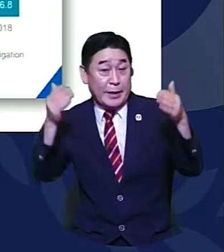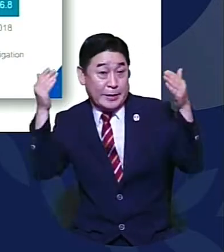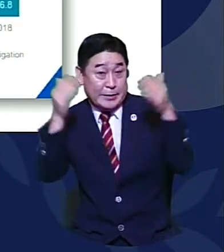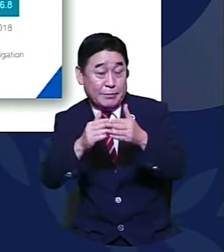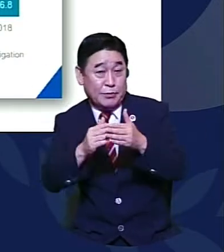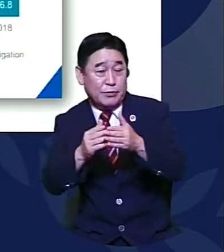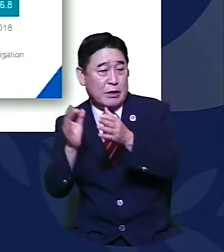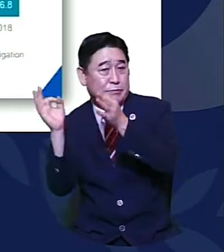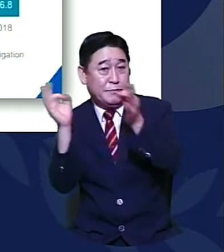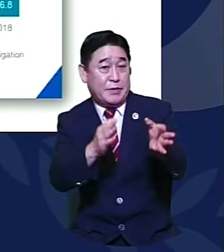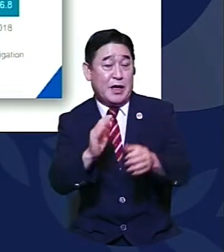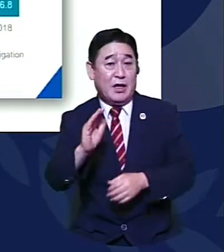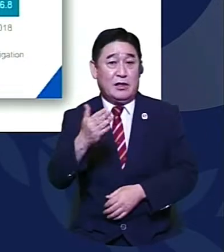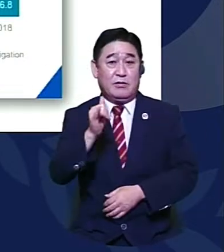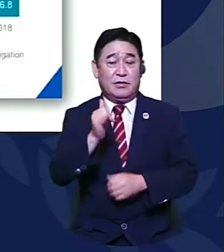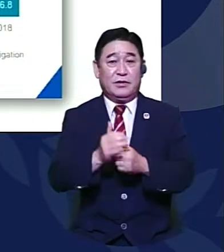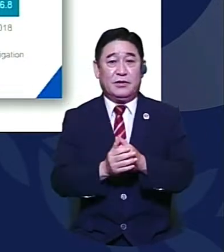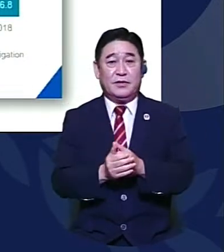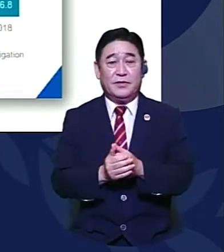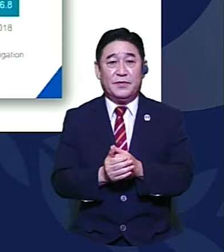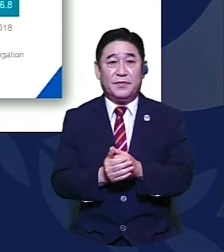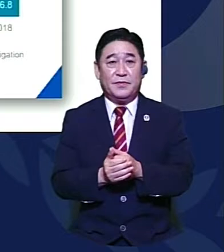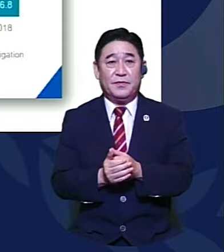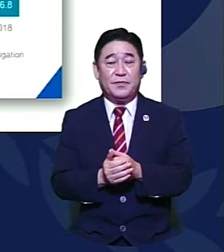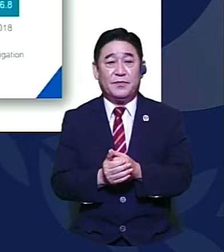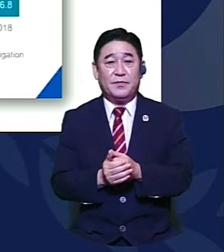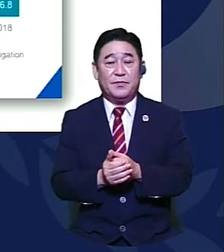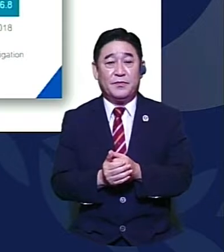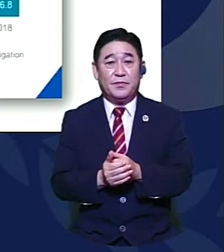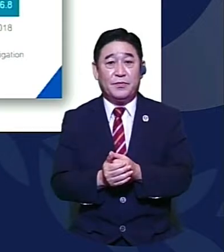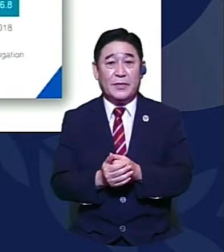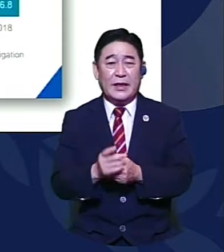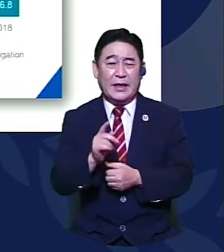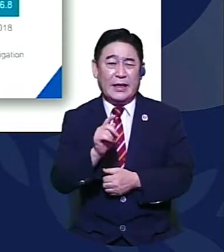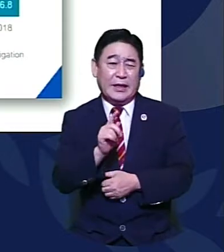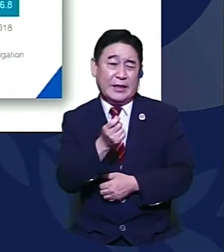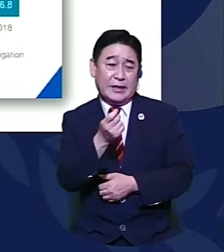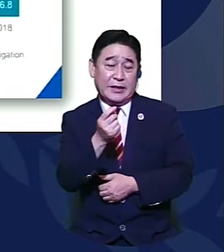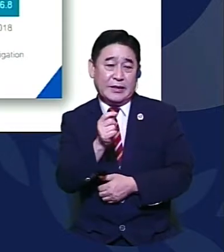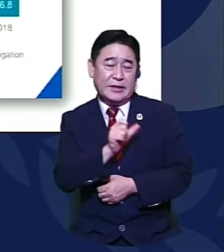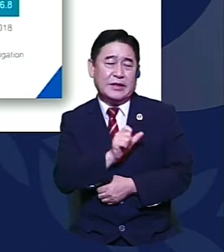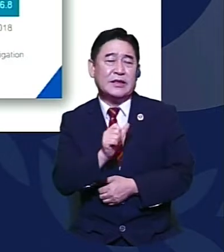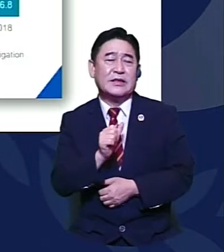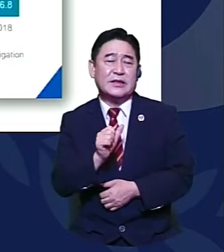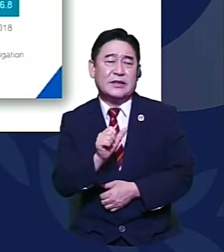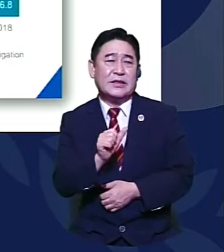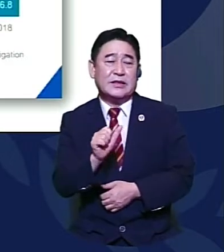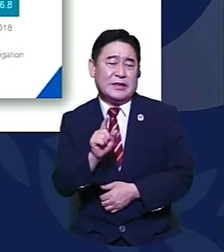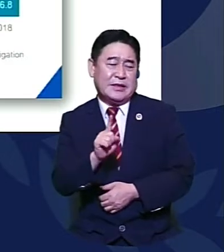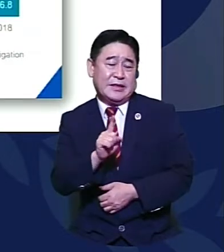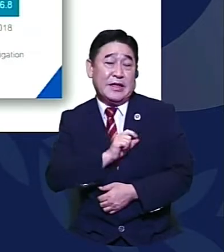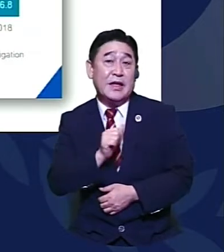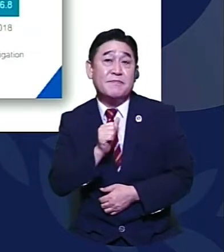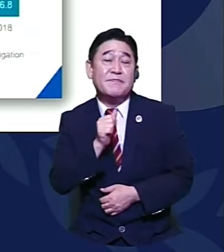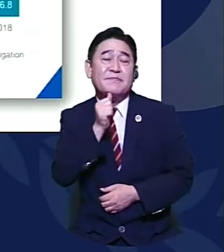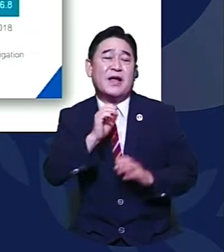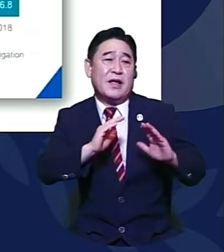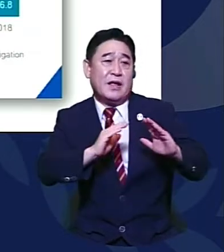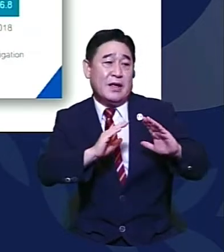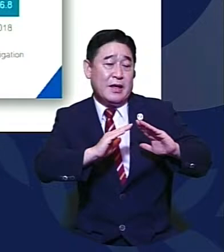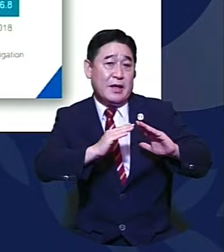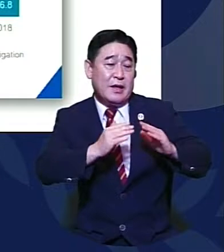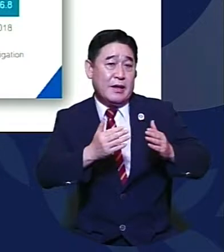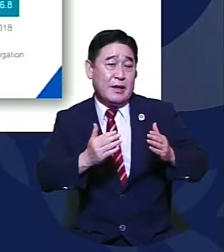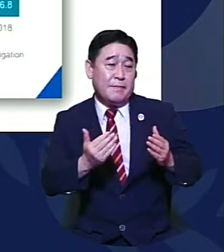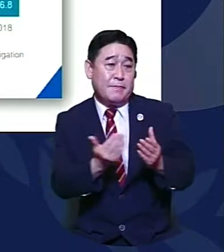income countries particularly. For least developed countries that emit very little but are most vulnerable to climate change, the amount